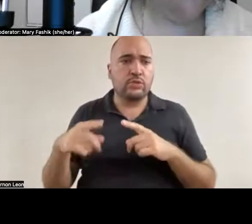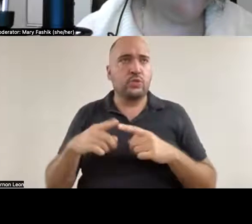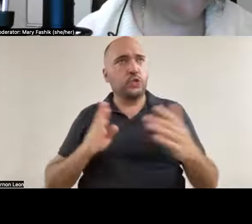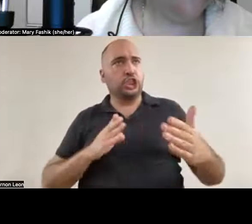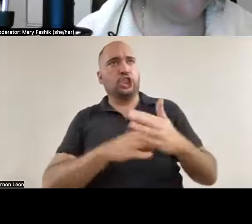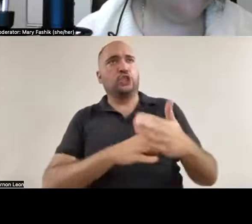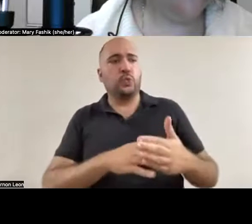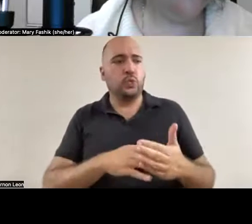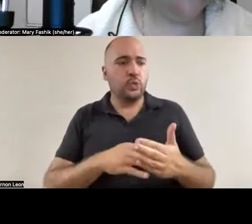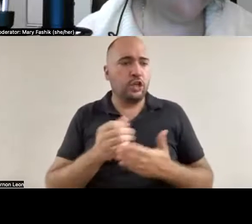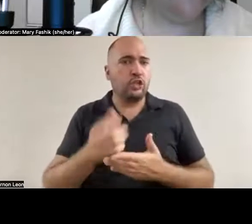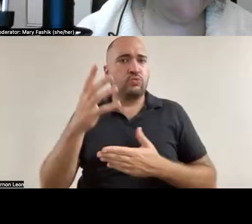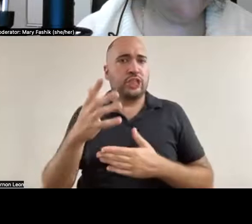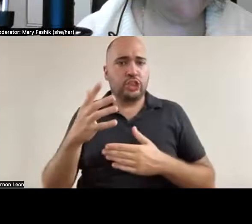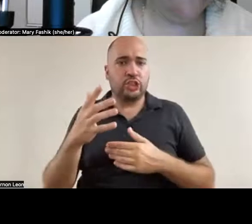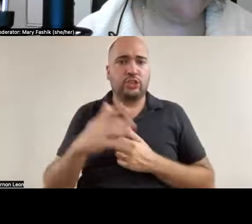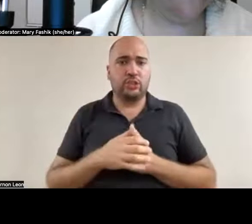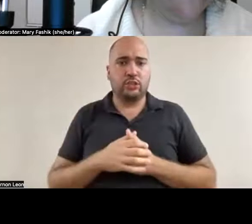rich